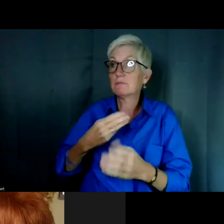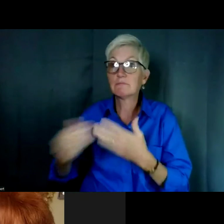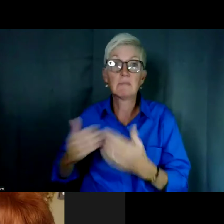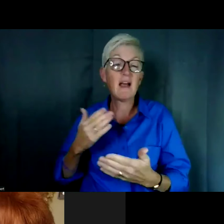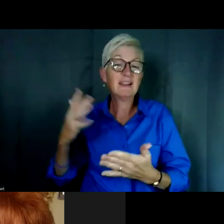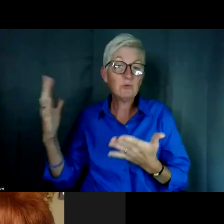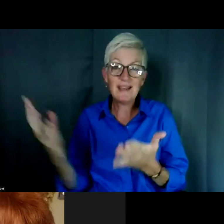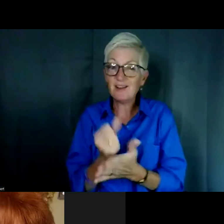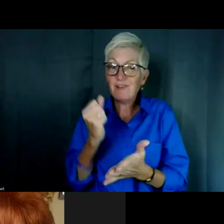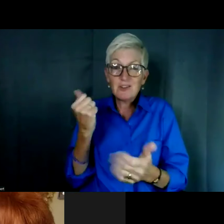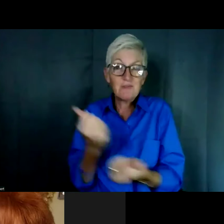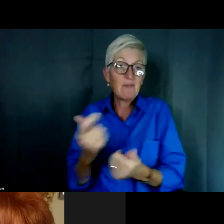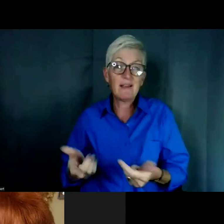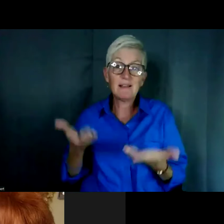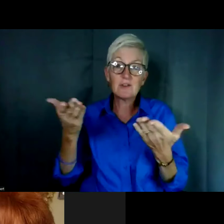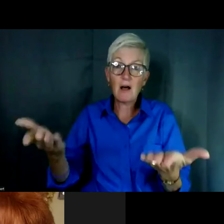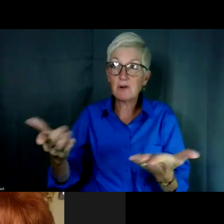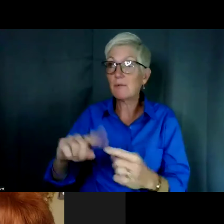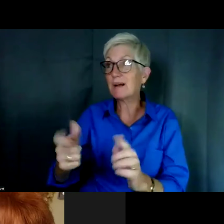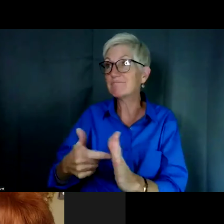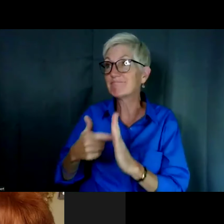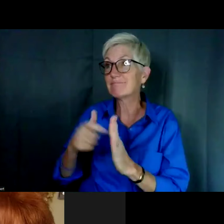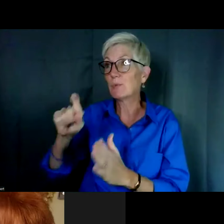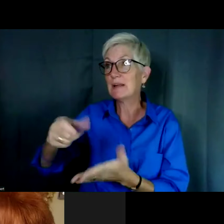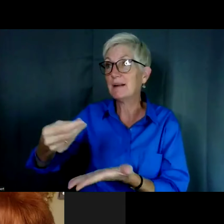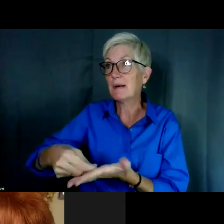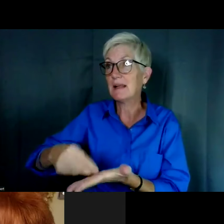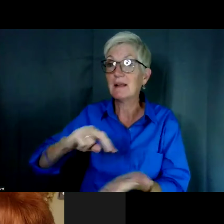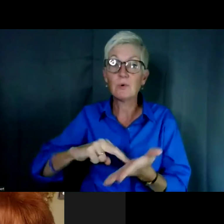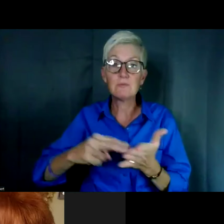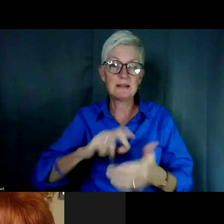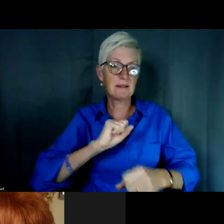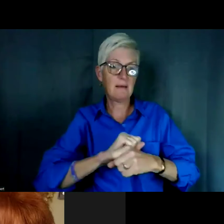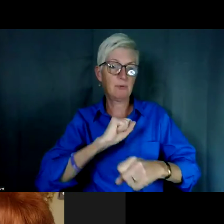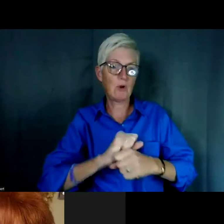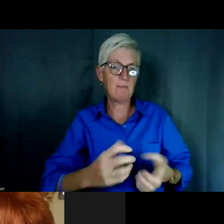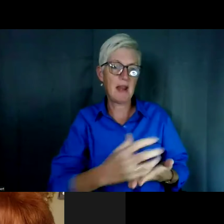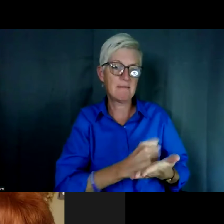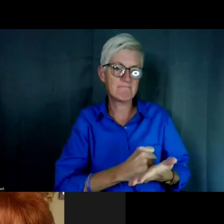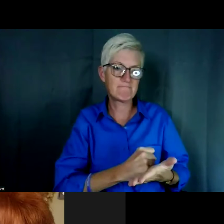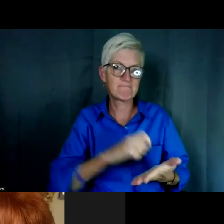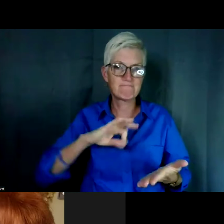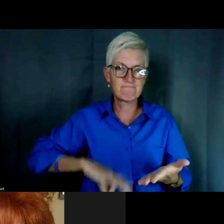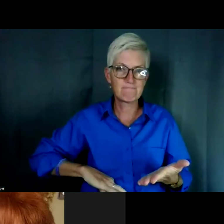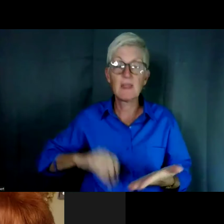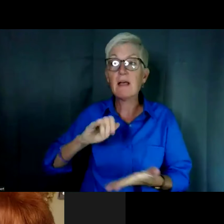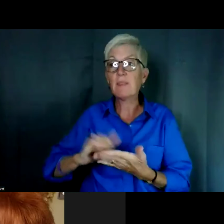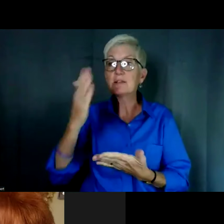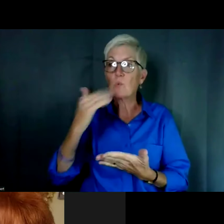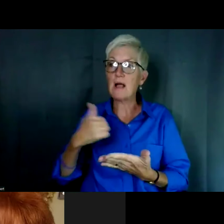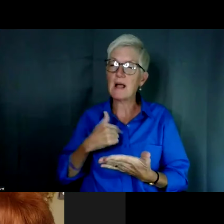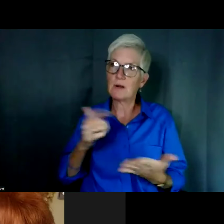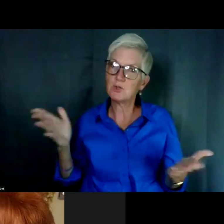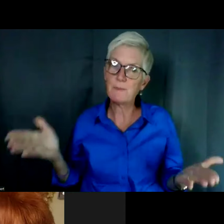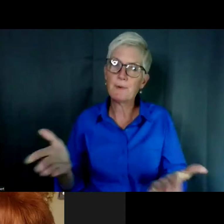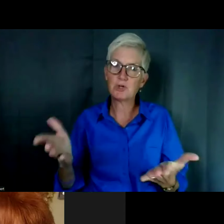offers, you have to have money to do so, which means employment. And so that's why I wanted to push that as much as